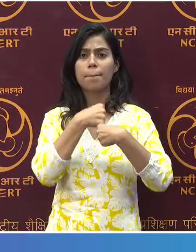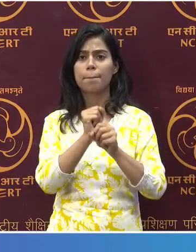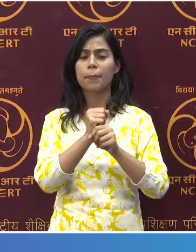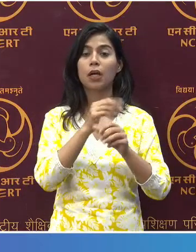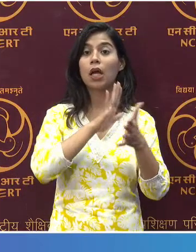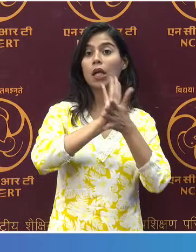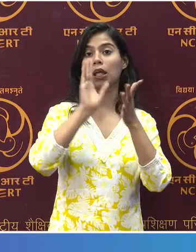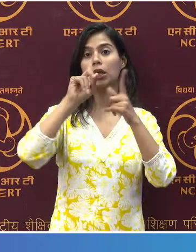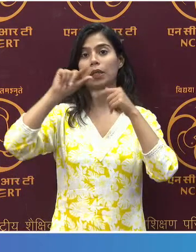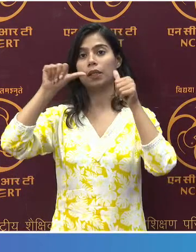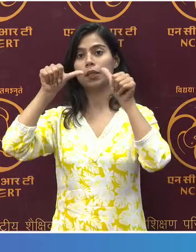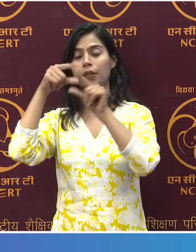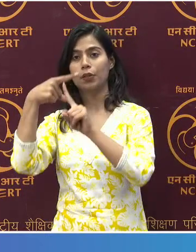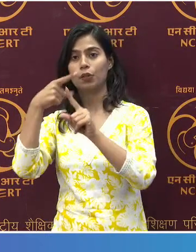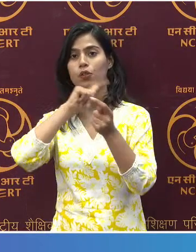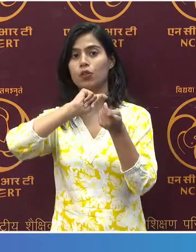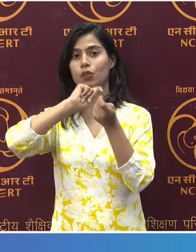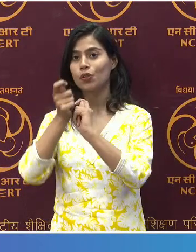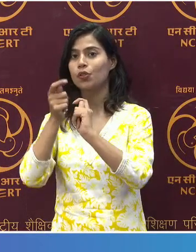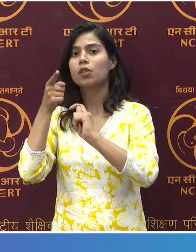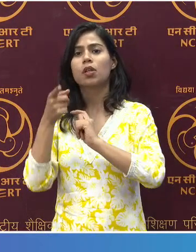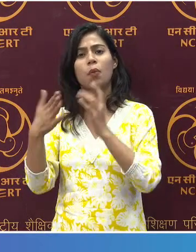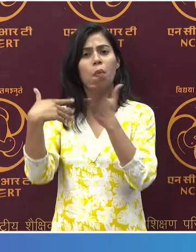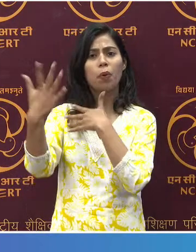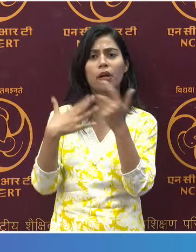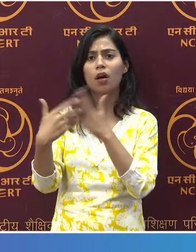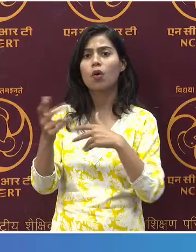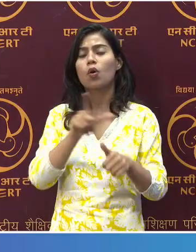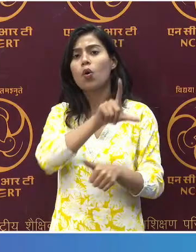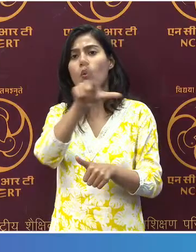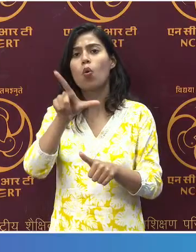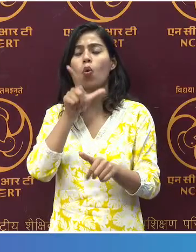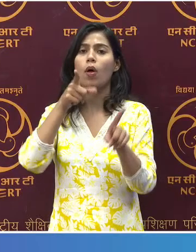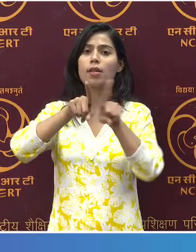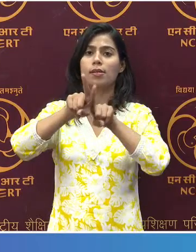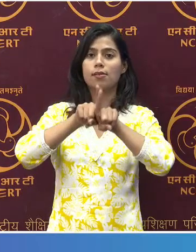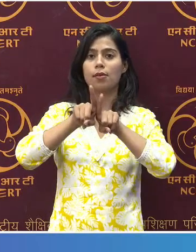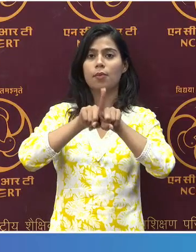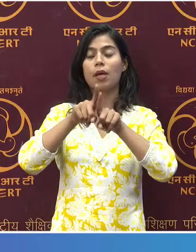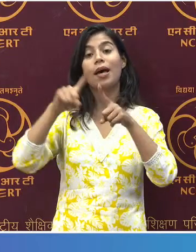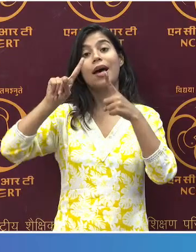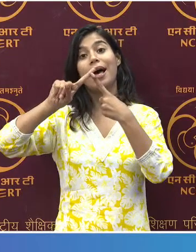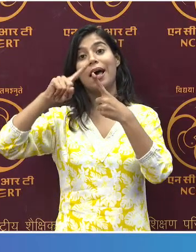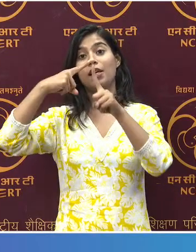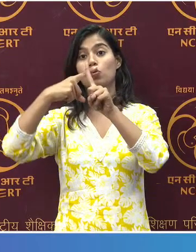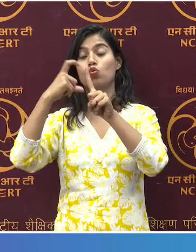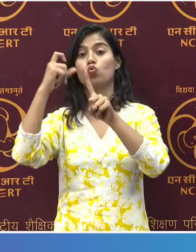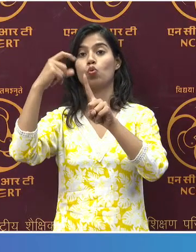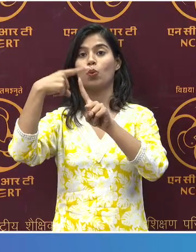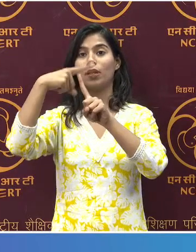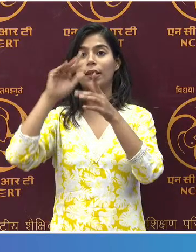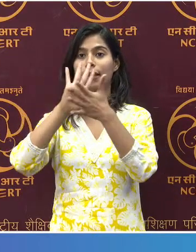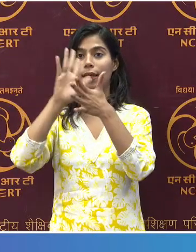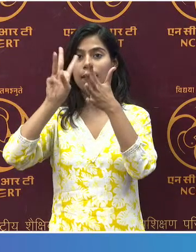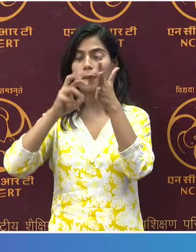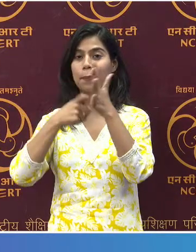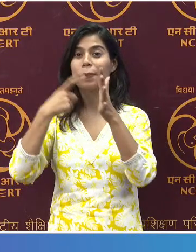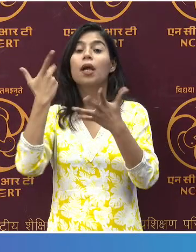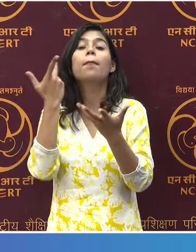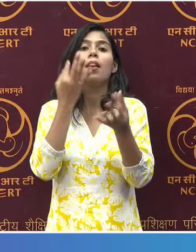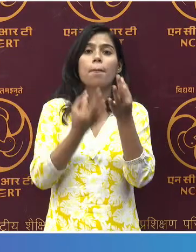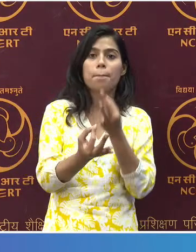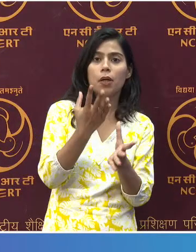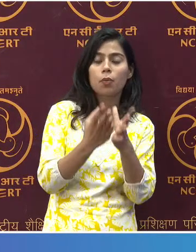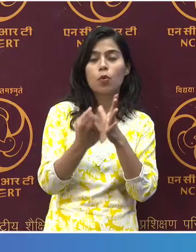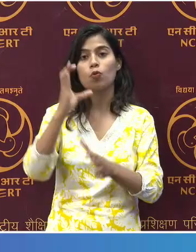heat and gives heat and light and whatever. So these all are examples of exothermic reactions, like burning of CNG, petrol,